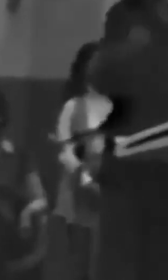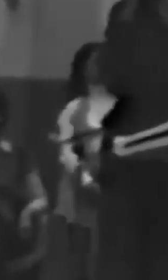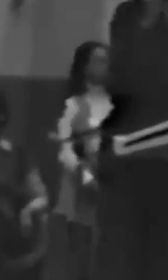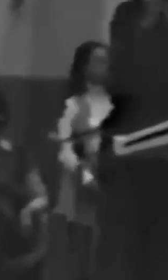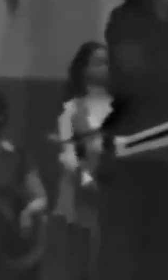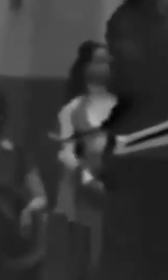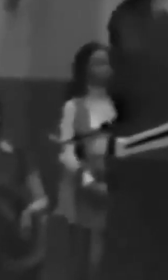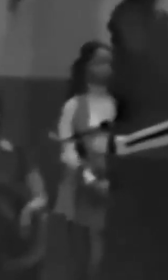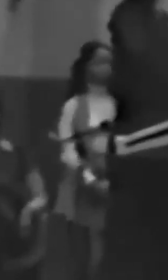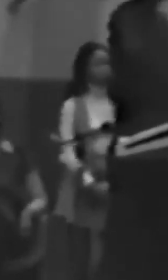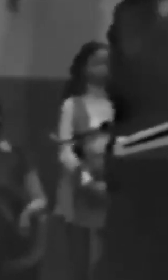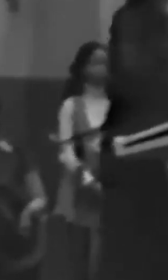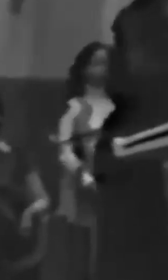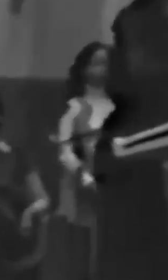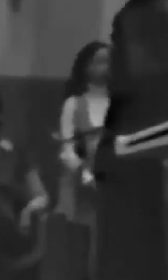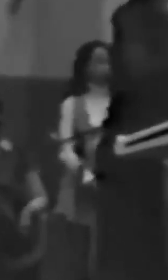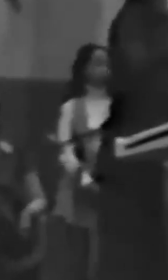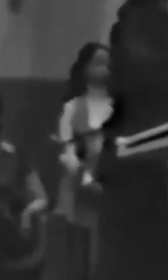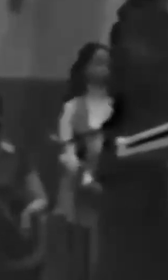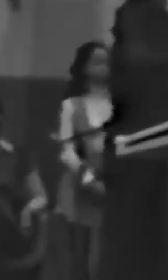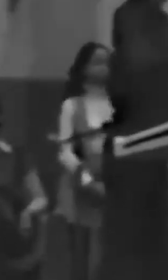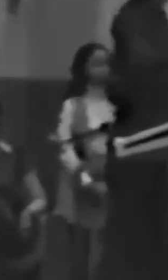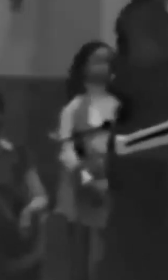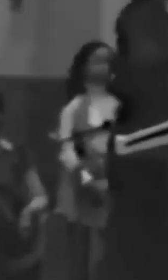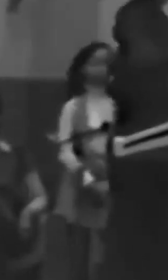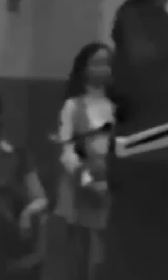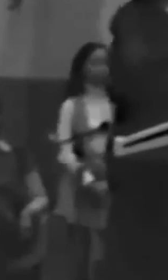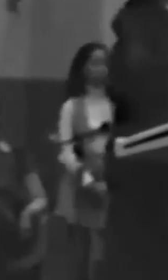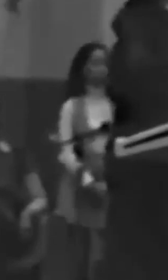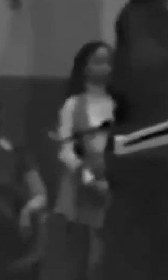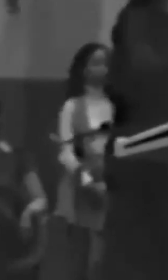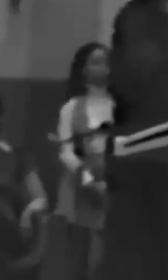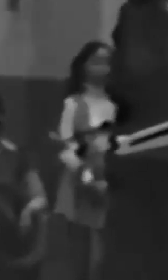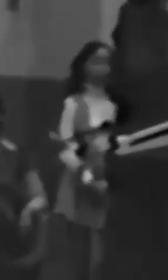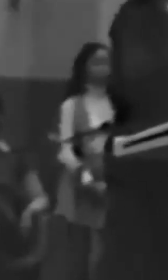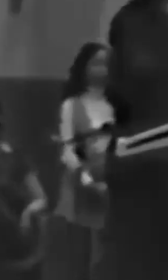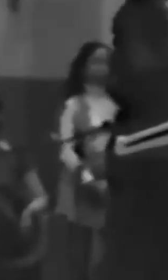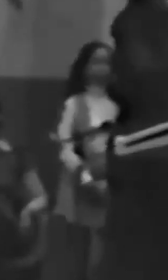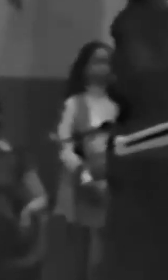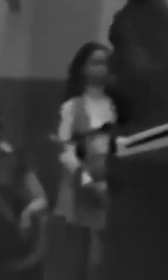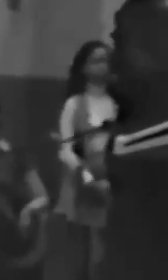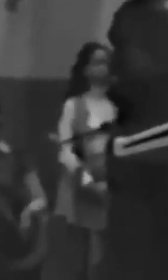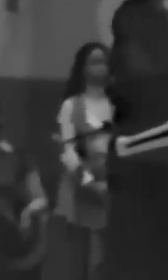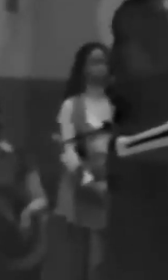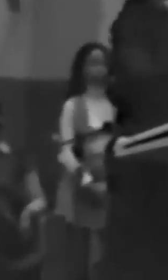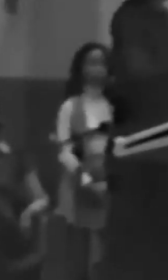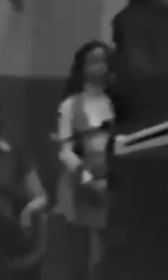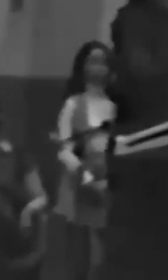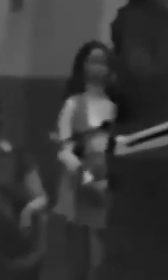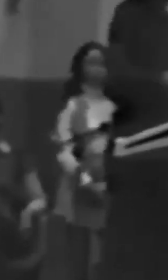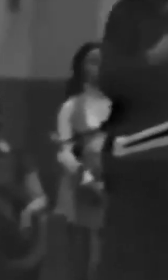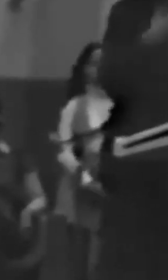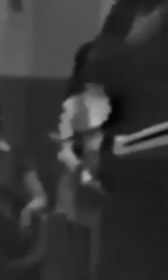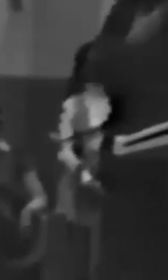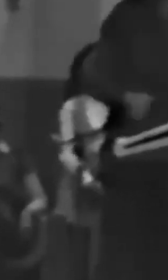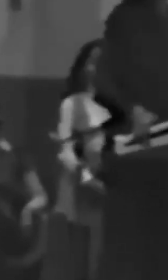And it's not only used against Chicanos who do not have papers, but